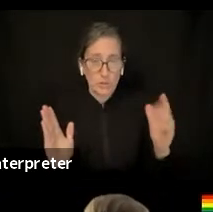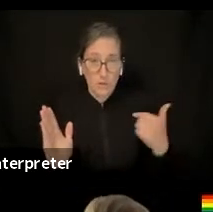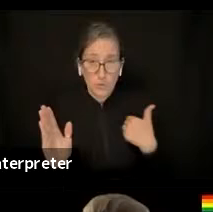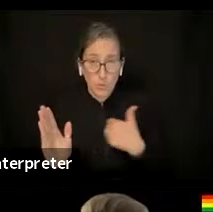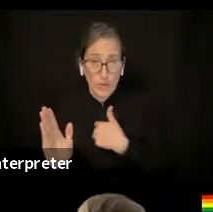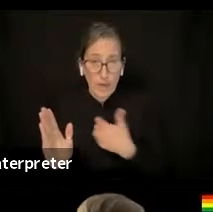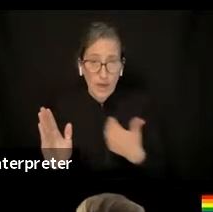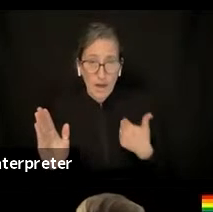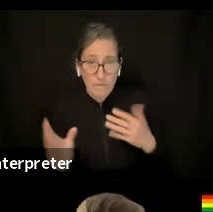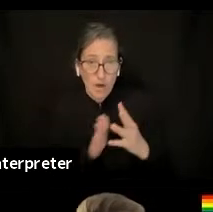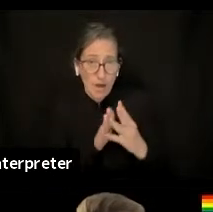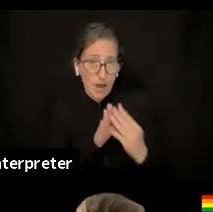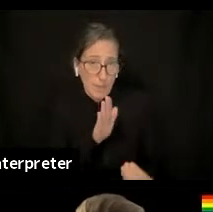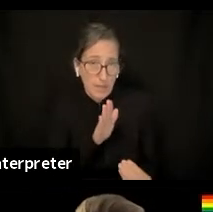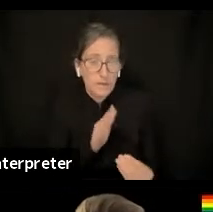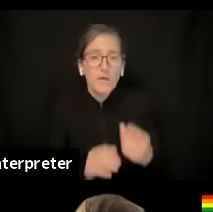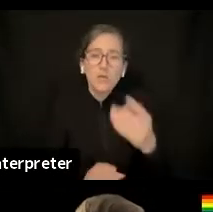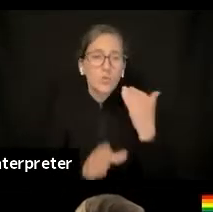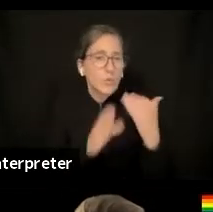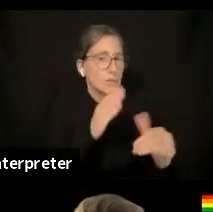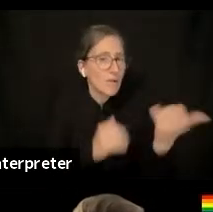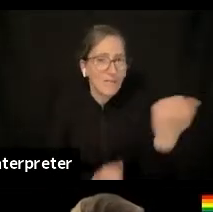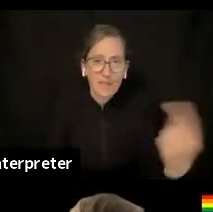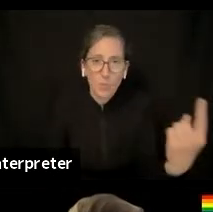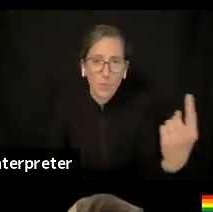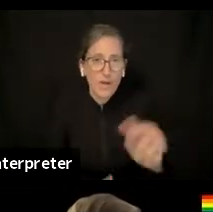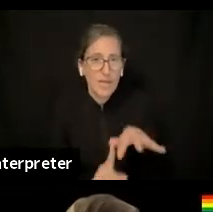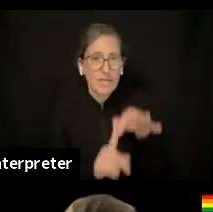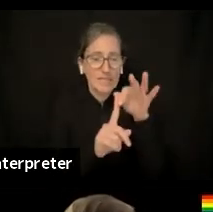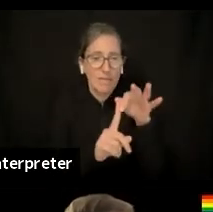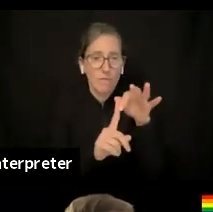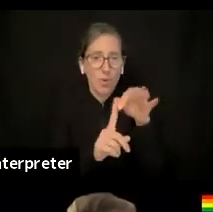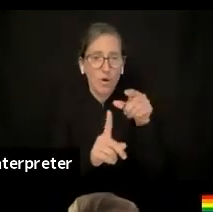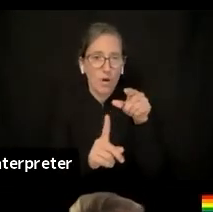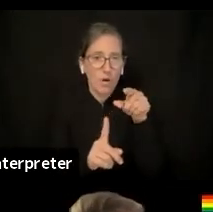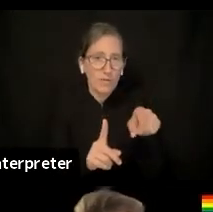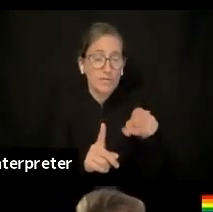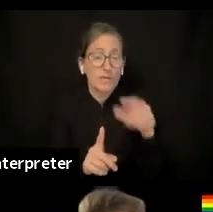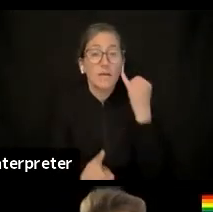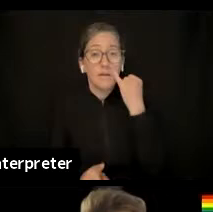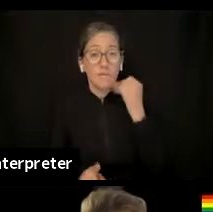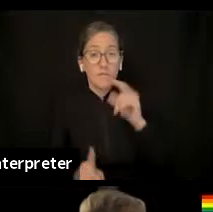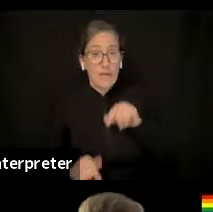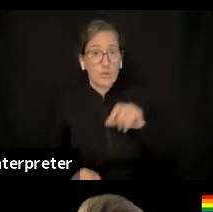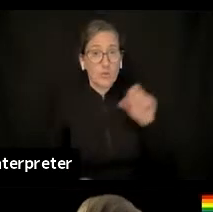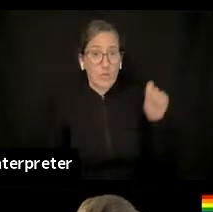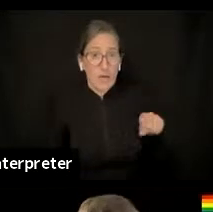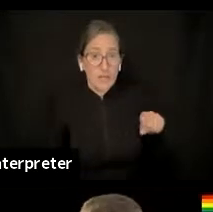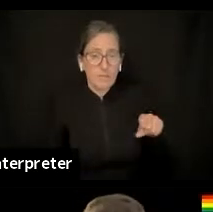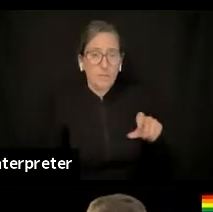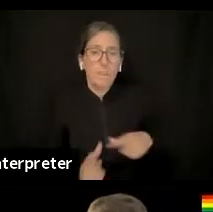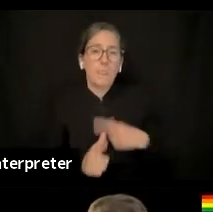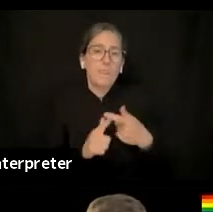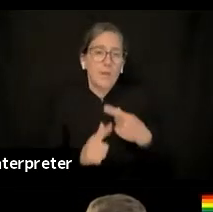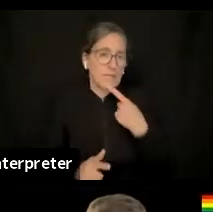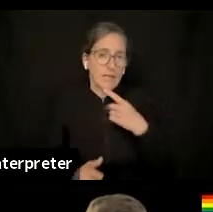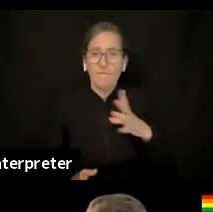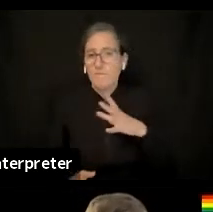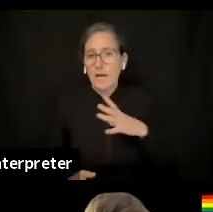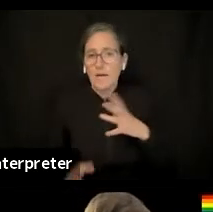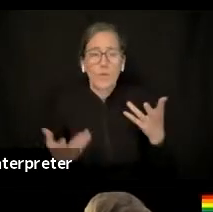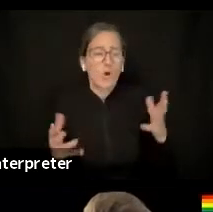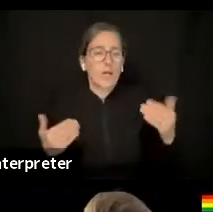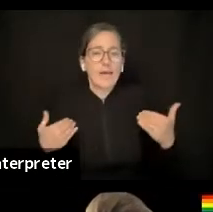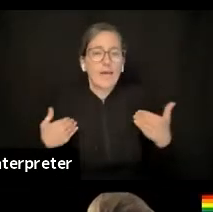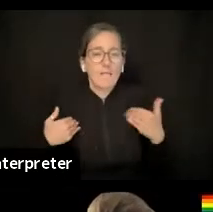them? Did you email anybody other than what? And if your answer is yes, then we say, oh, good, we have all your emails, and